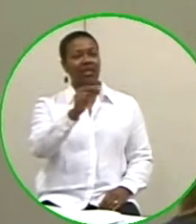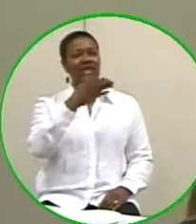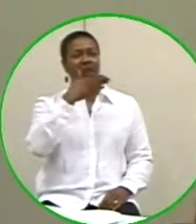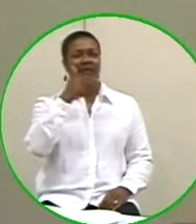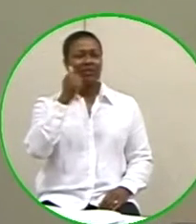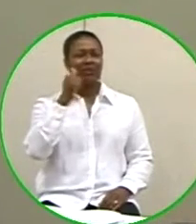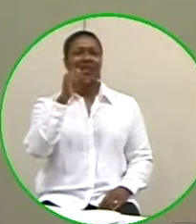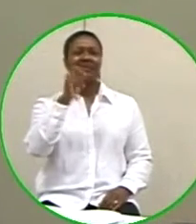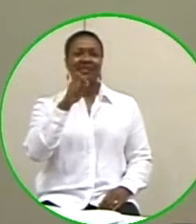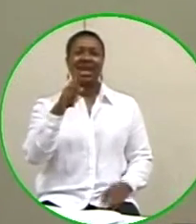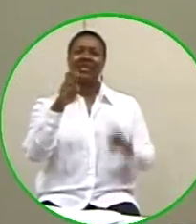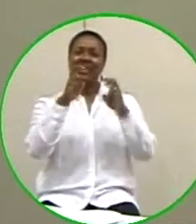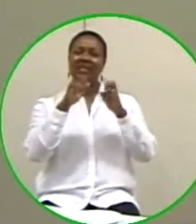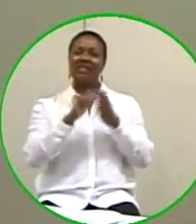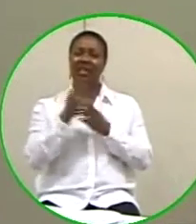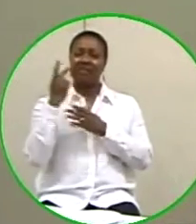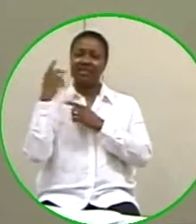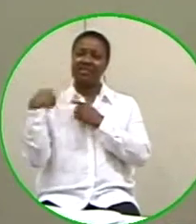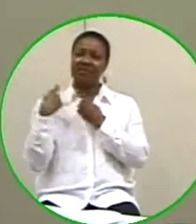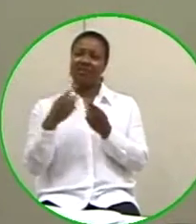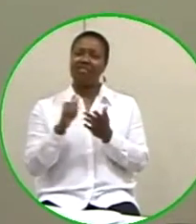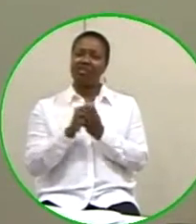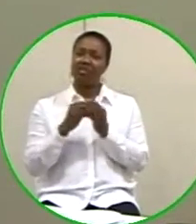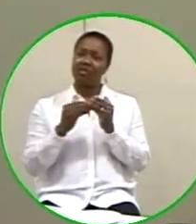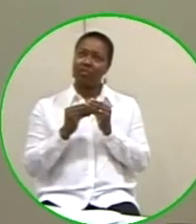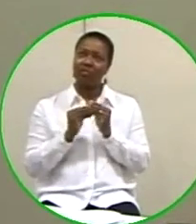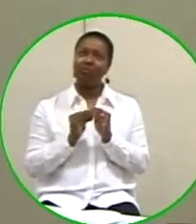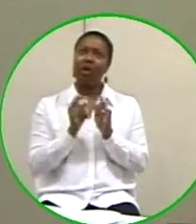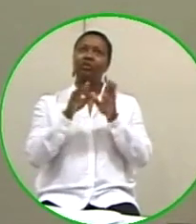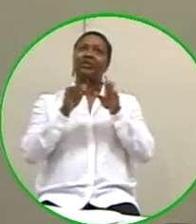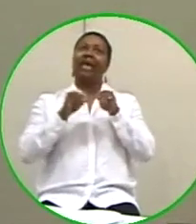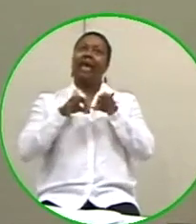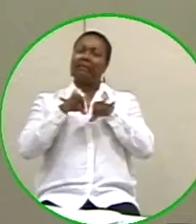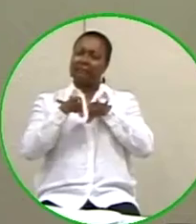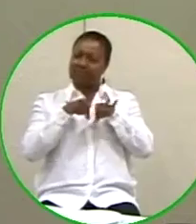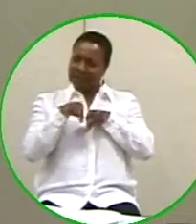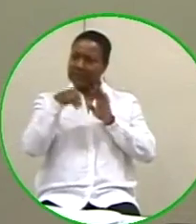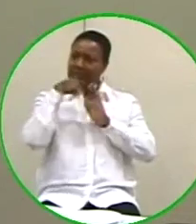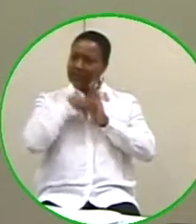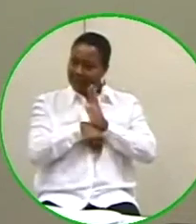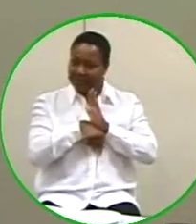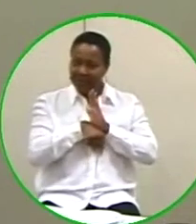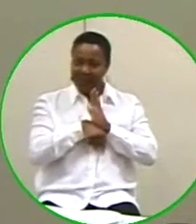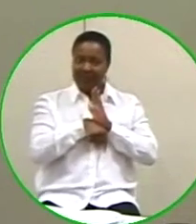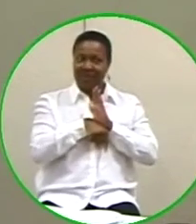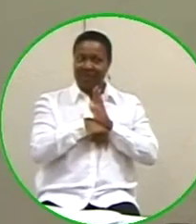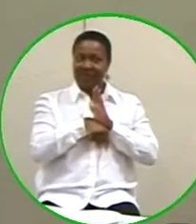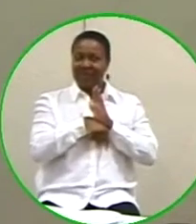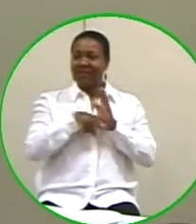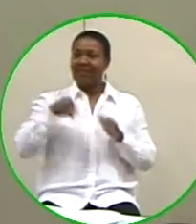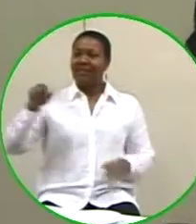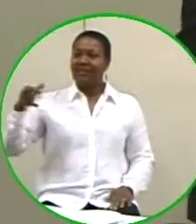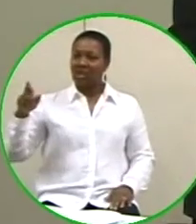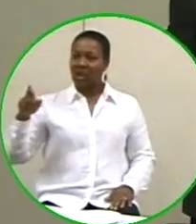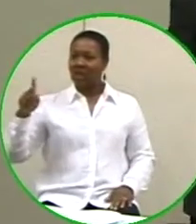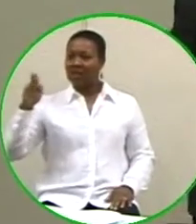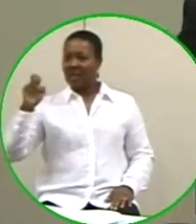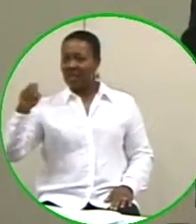in all the times I've done this. That's probably the most explicit. Did you notice things that you would add to it now? Put jar down and put knife